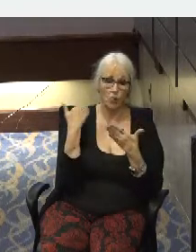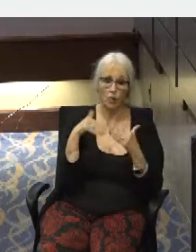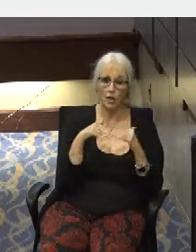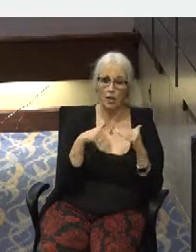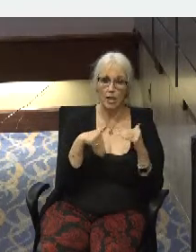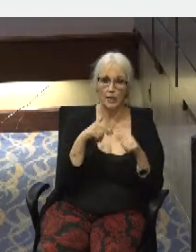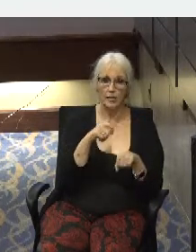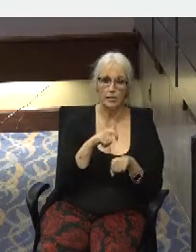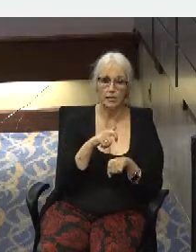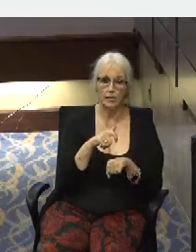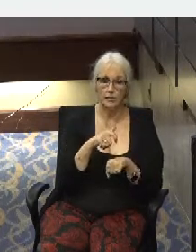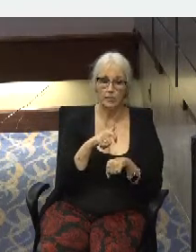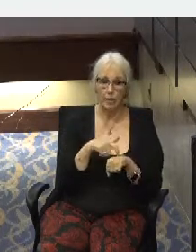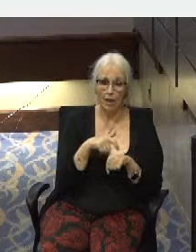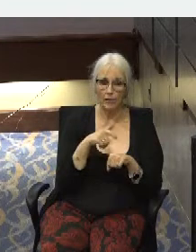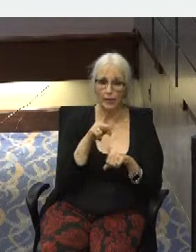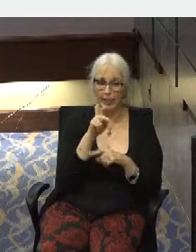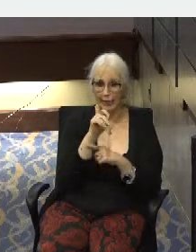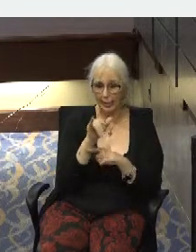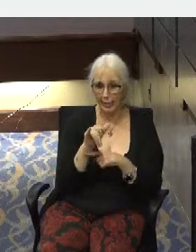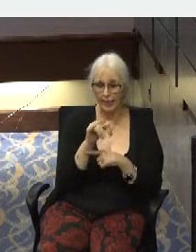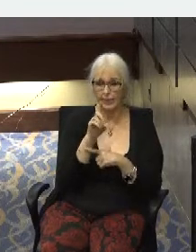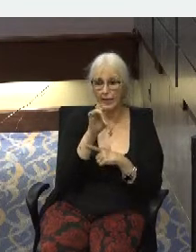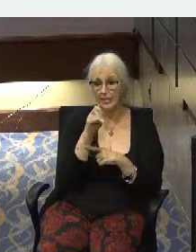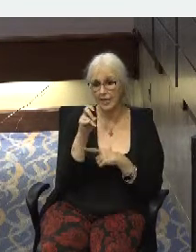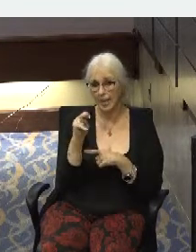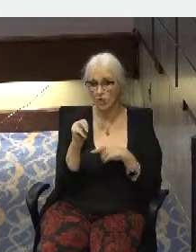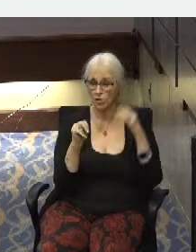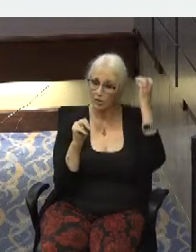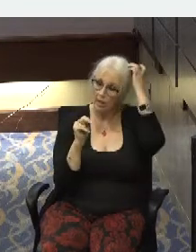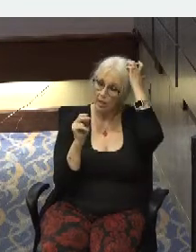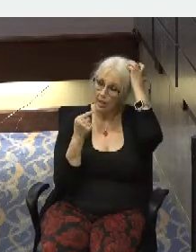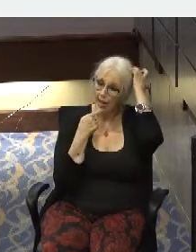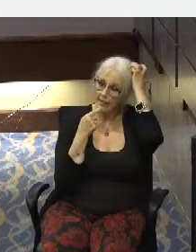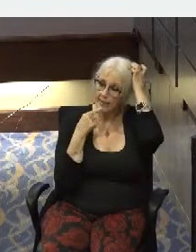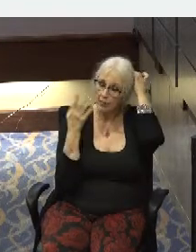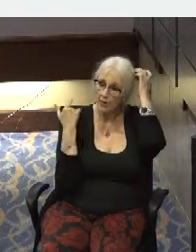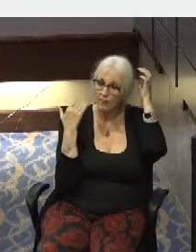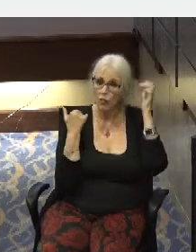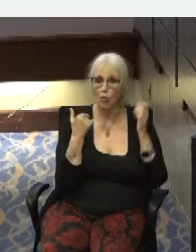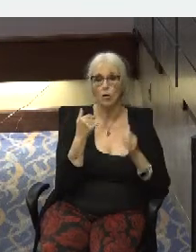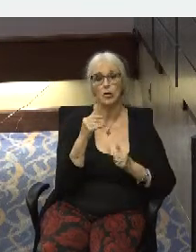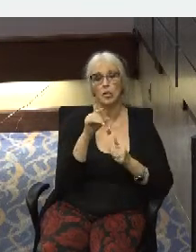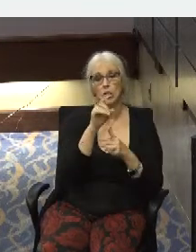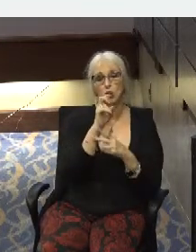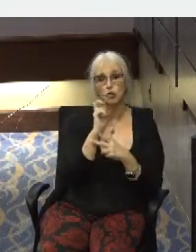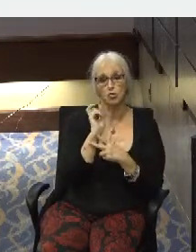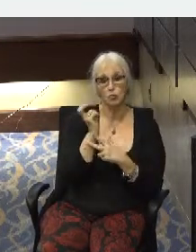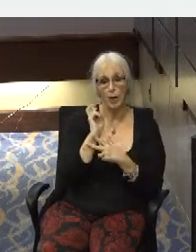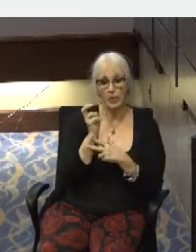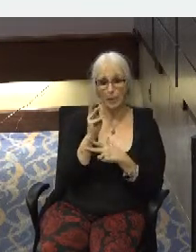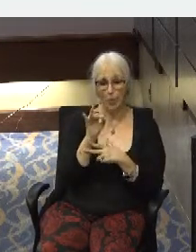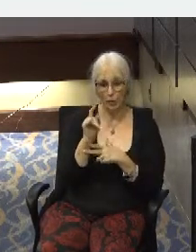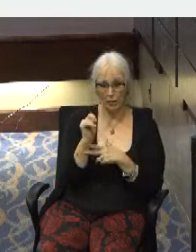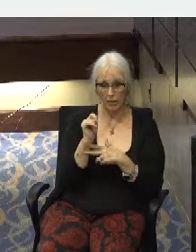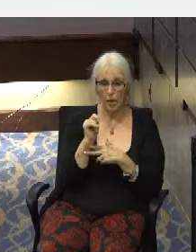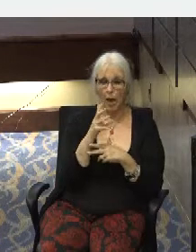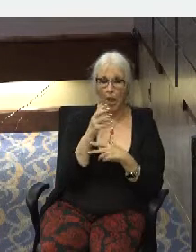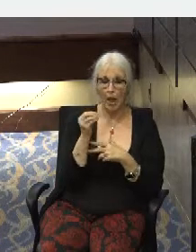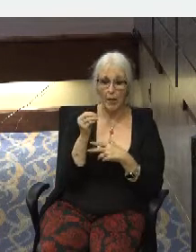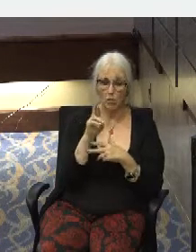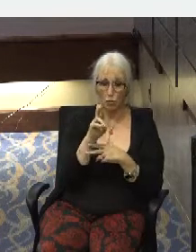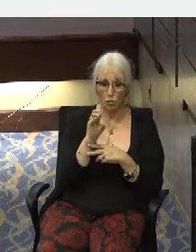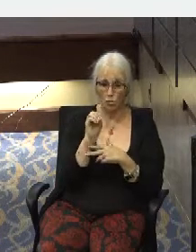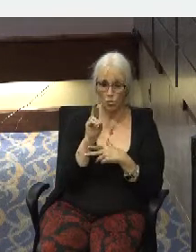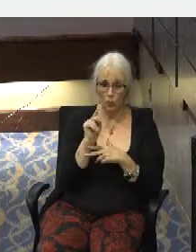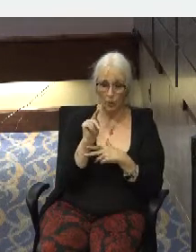riding time between key destinations. So as Ed mentioned earlier, looking at the transit market score analysis, the routes proposed